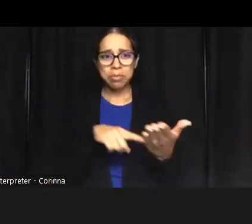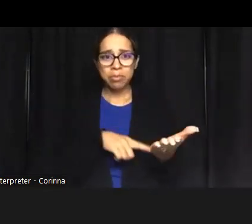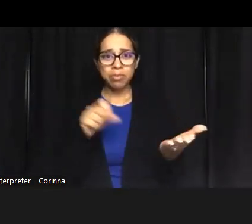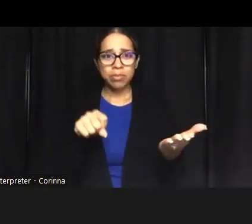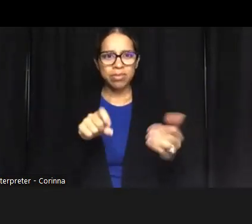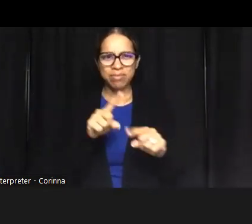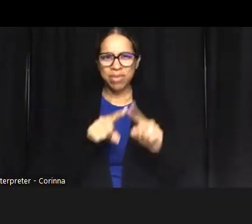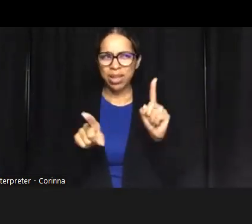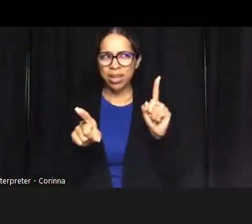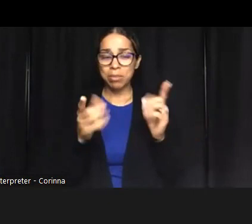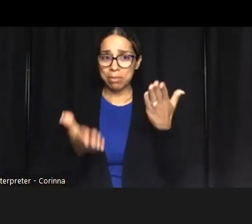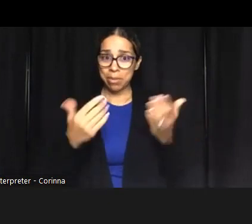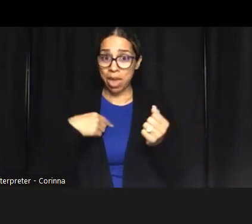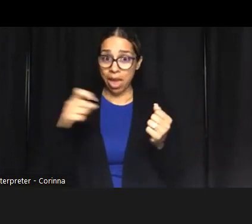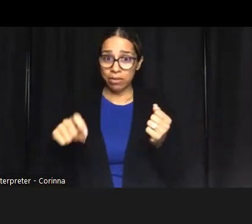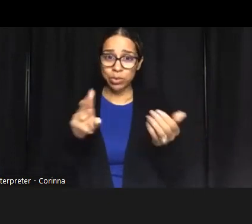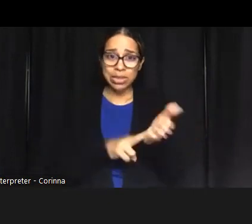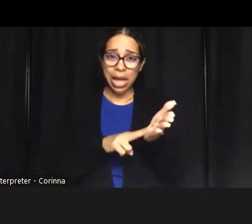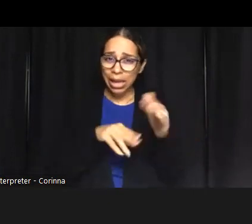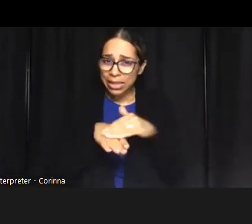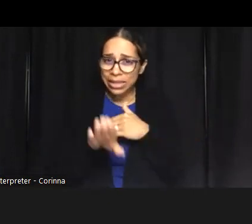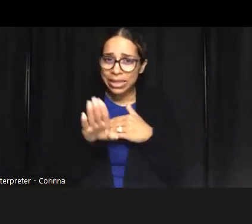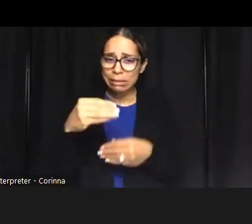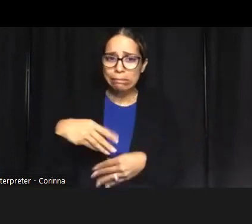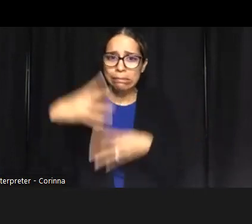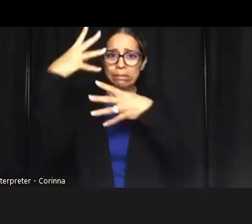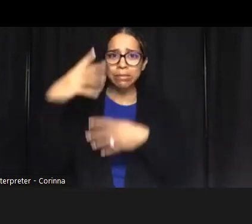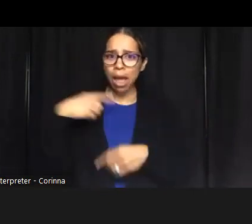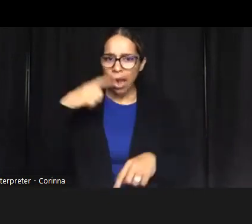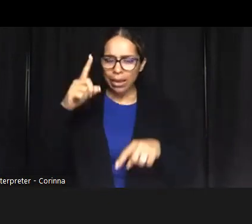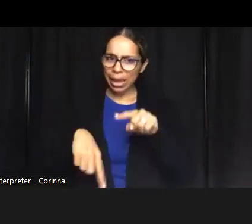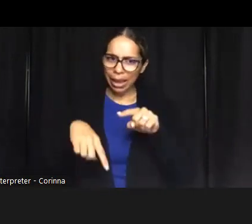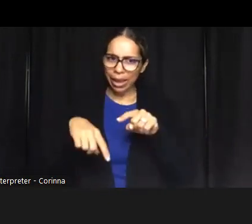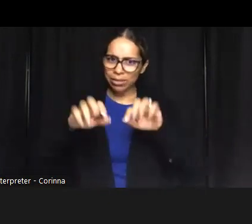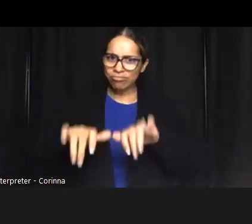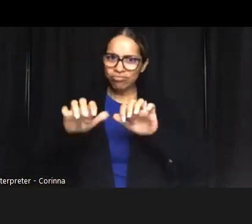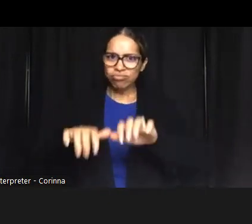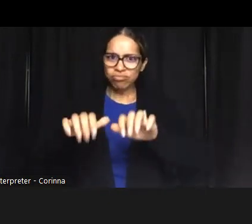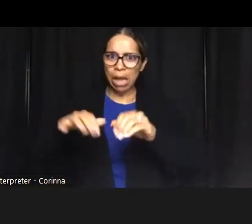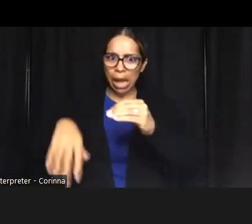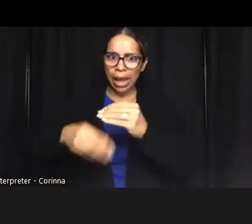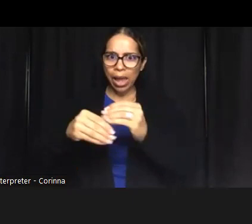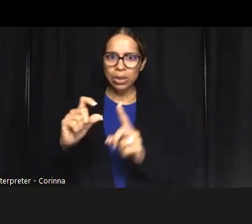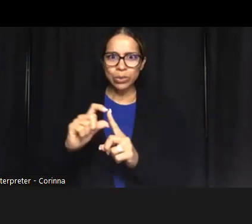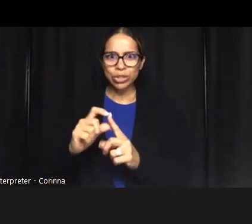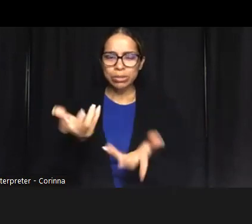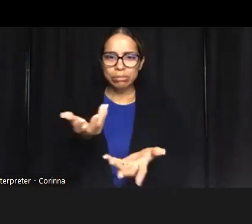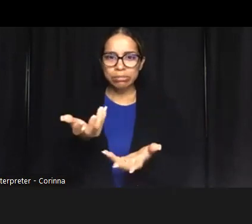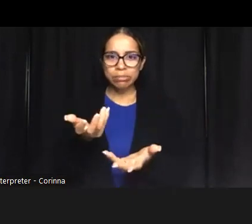maybe I have to, I don't know if I have to sign in, but it's not letting me write into it. Oh, let me see if I can do